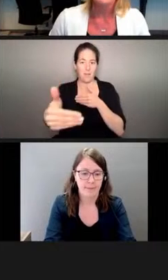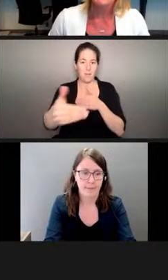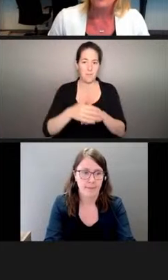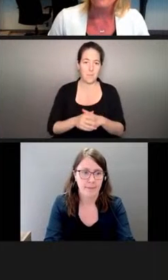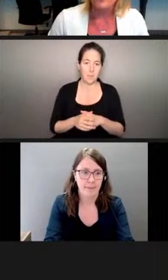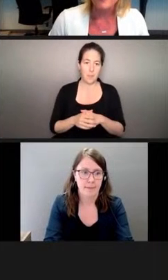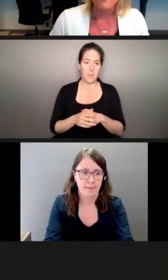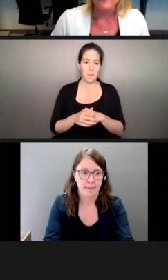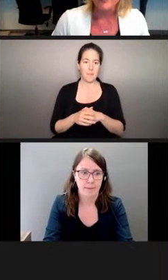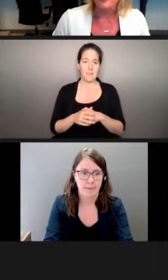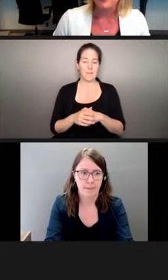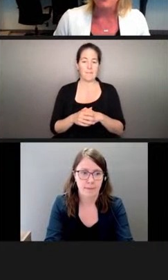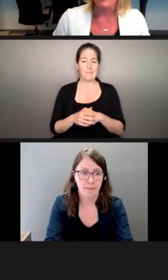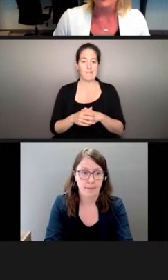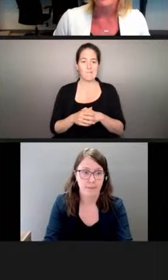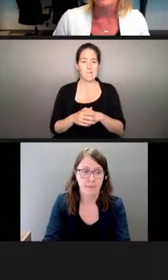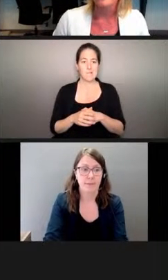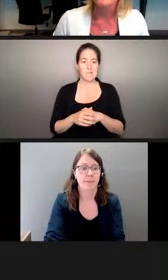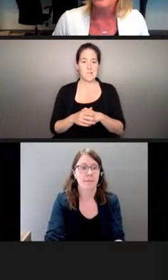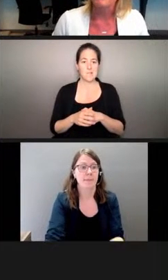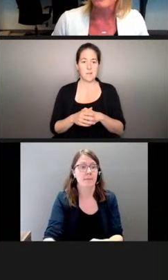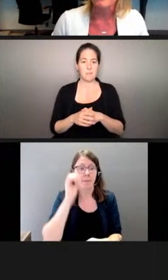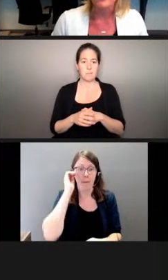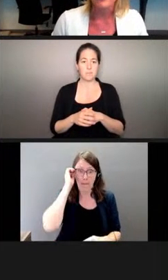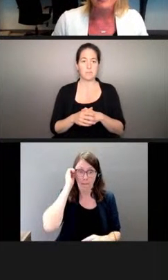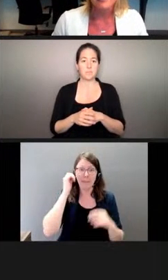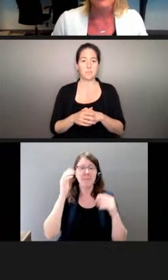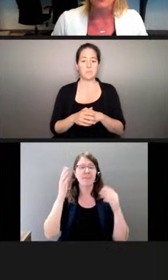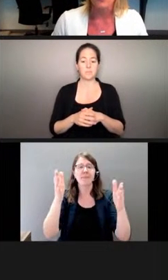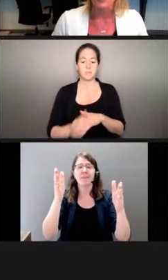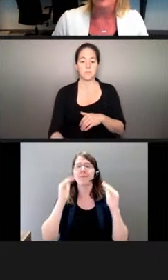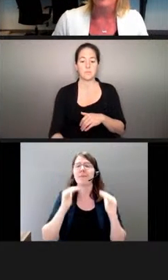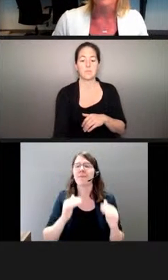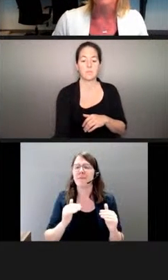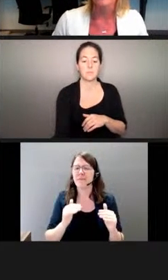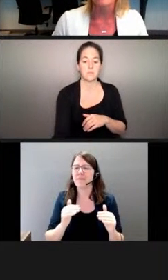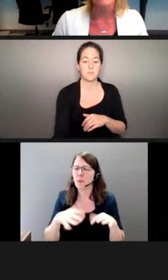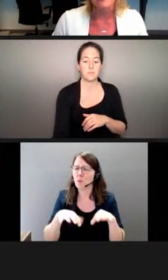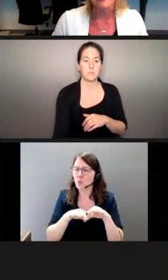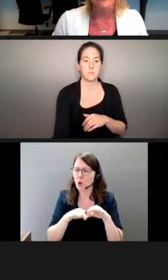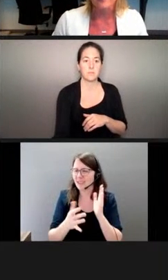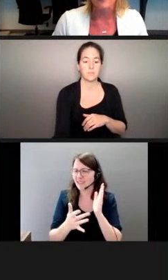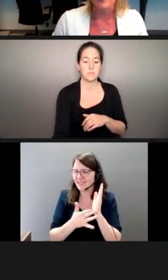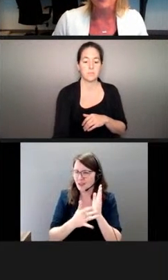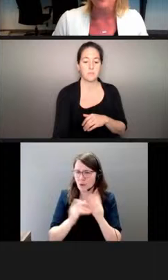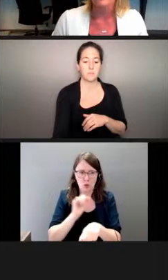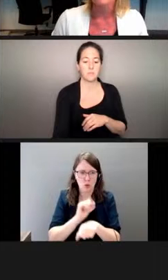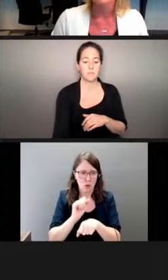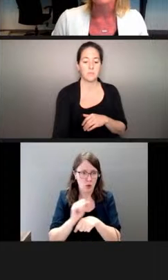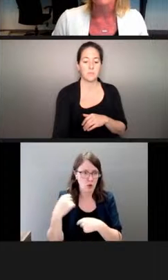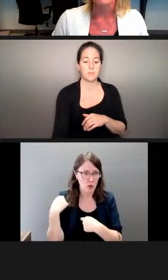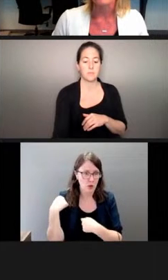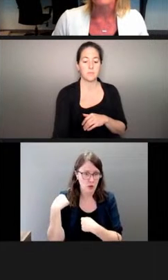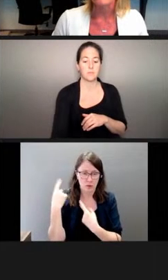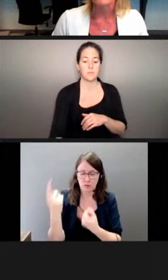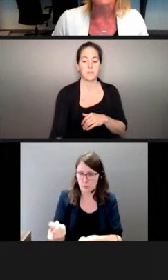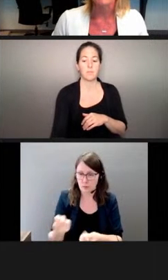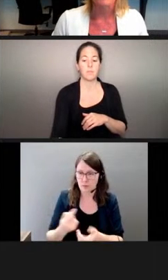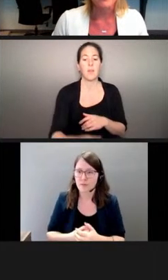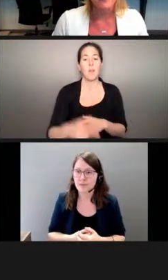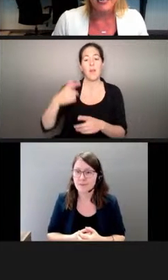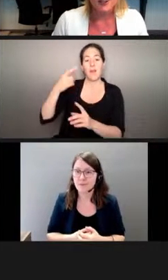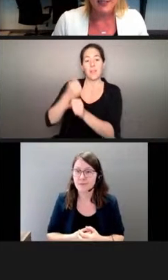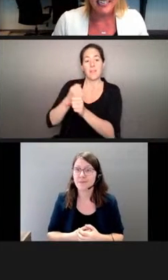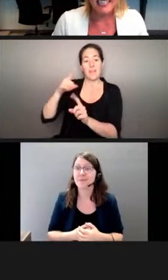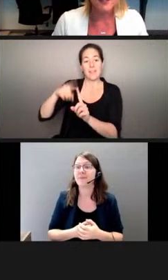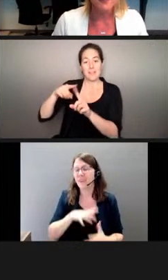So the next core focus of the Phase 2 report is an update on the key technical work undertaken to date in Phase 2. So including the city's future